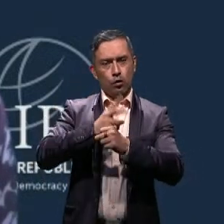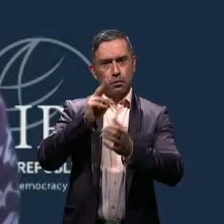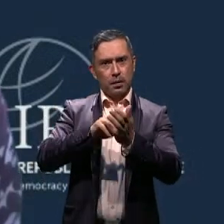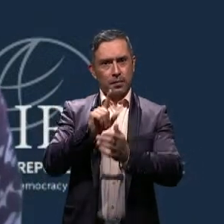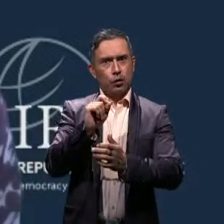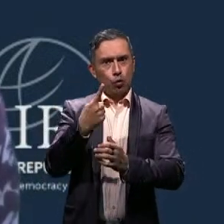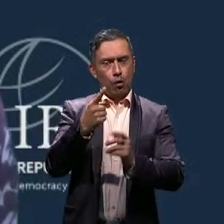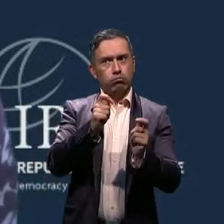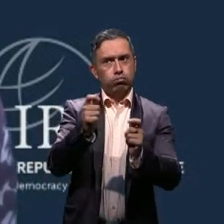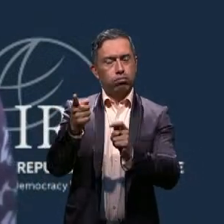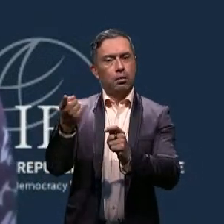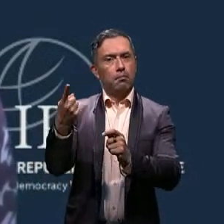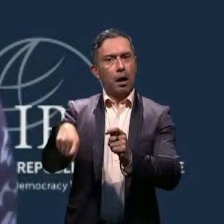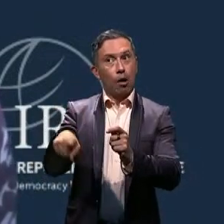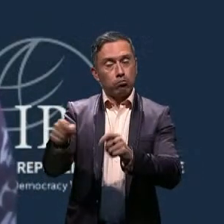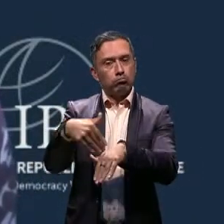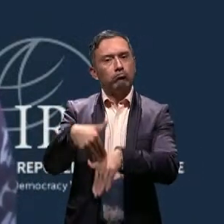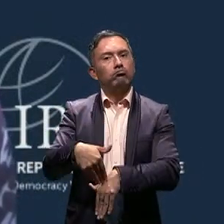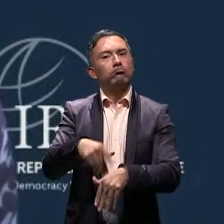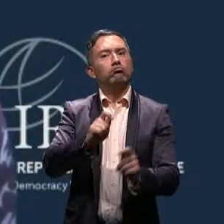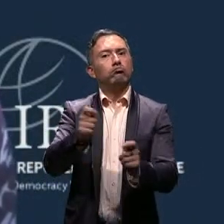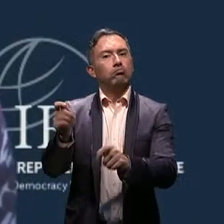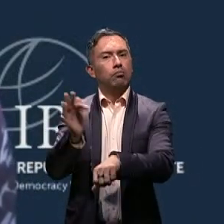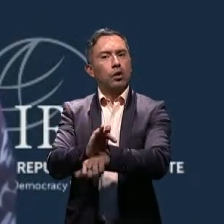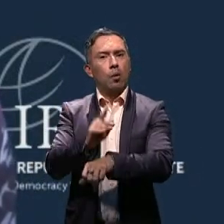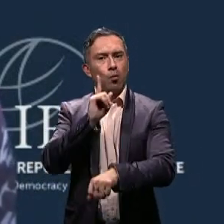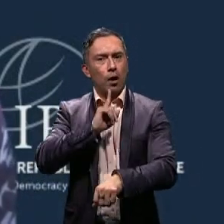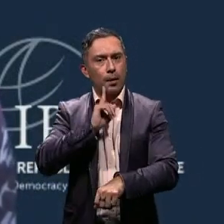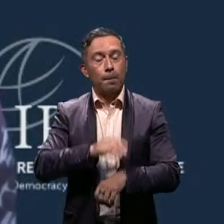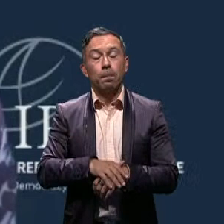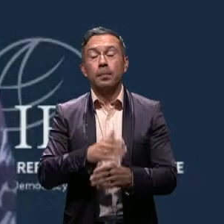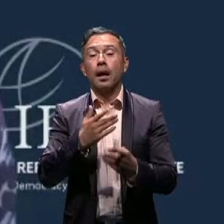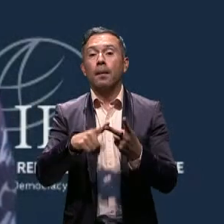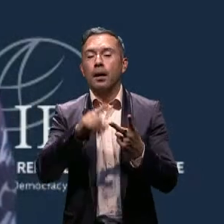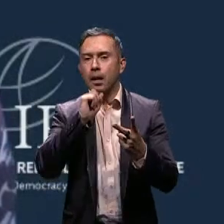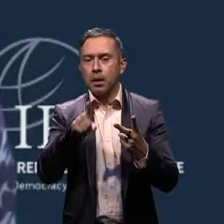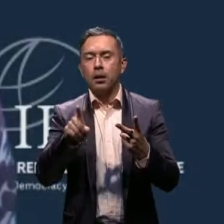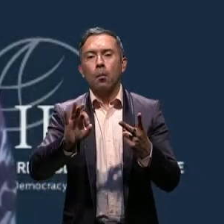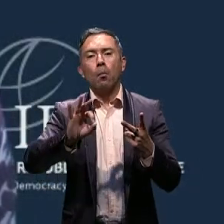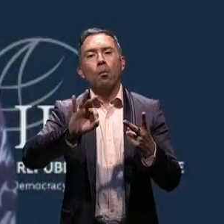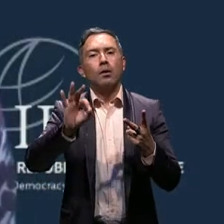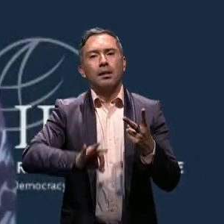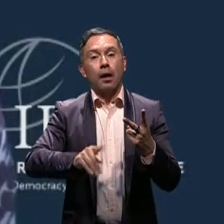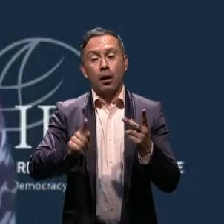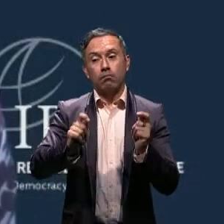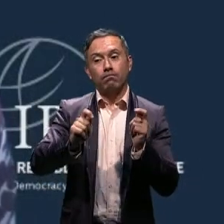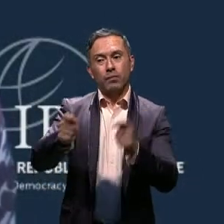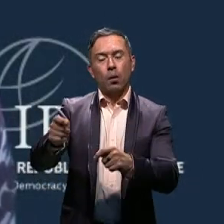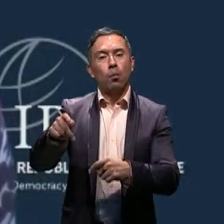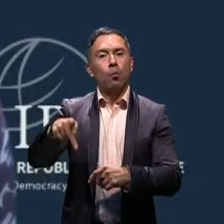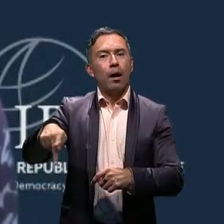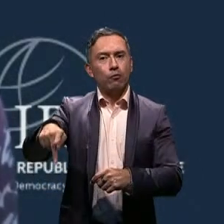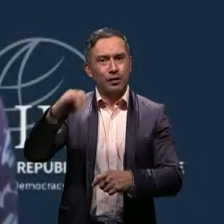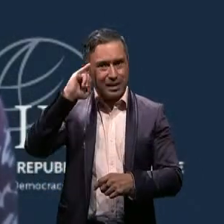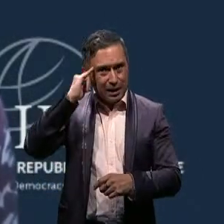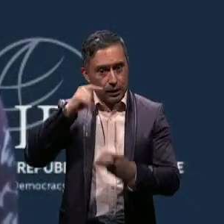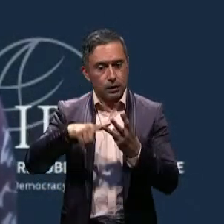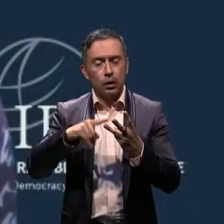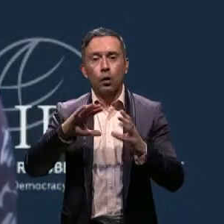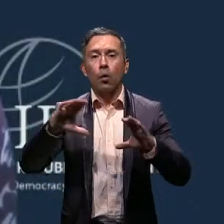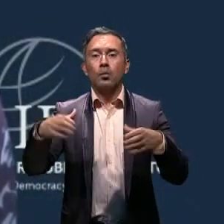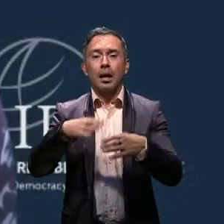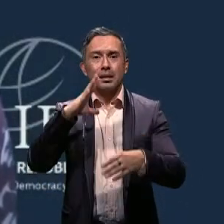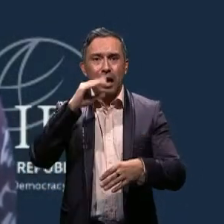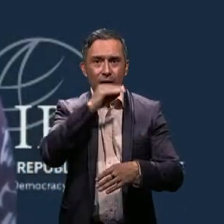for governors in 2021. They also fixed some quotas for indigenous